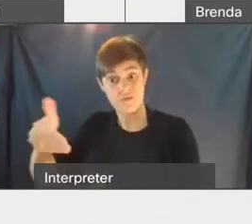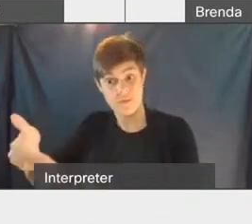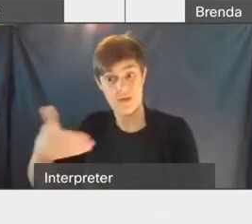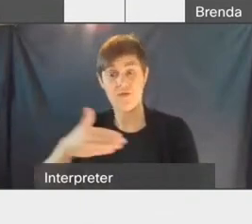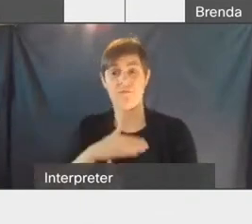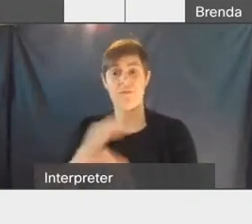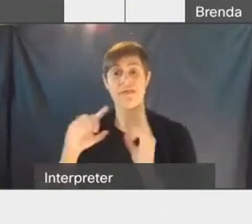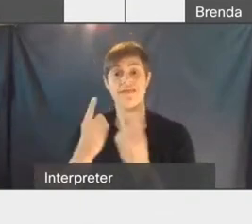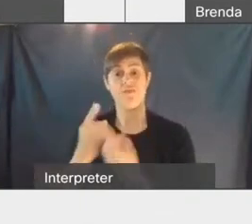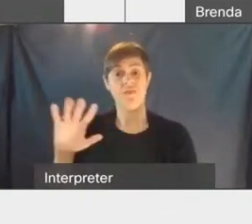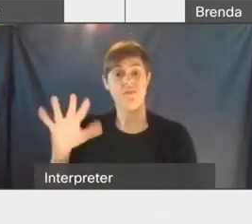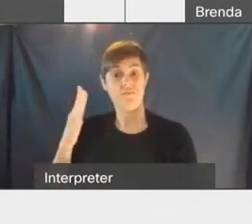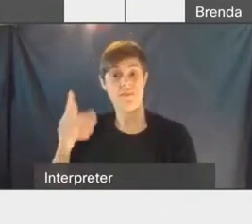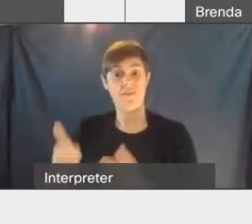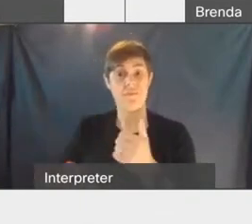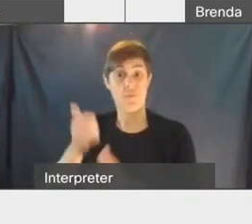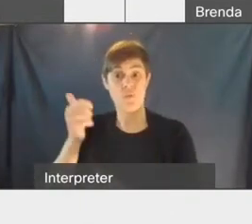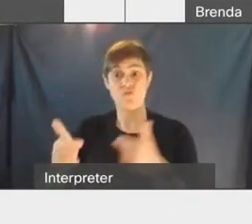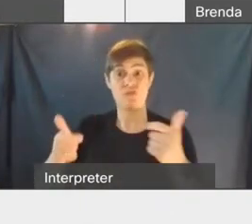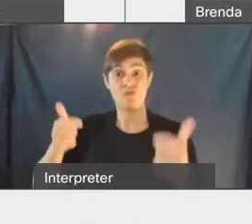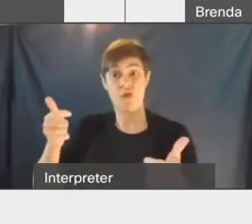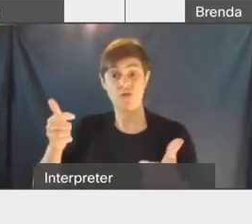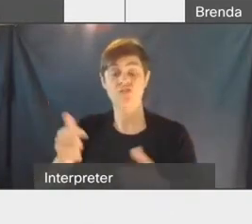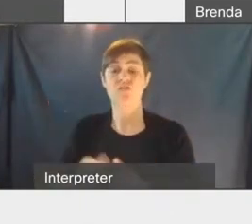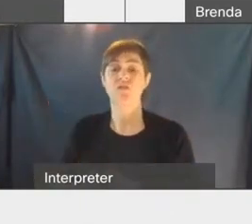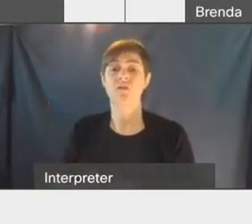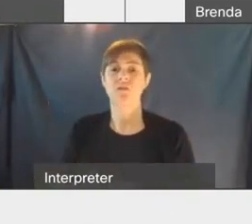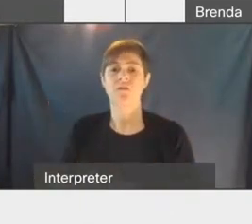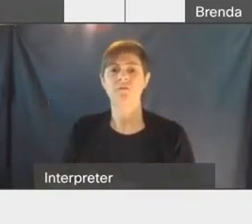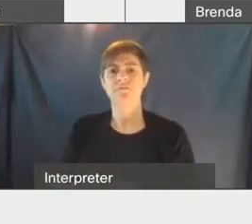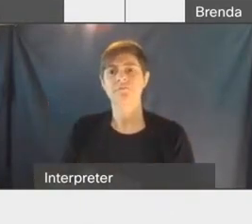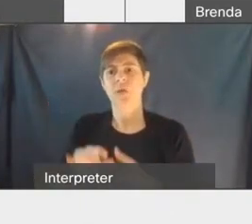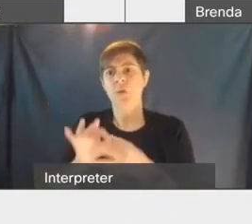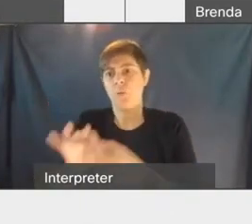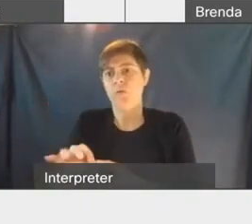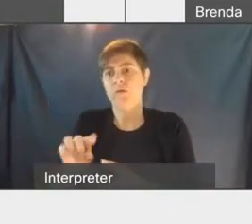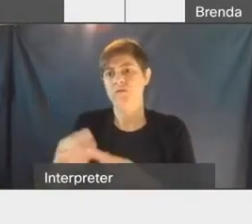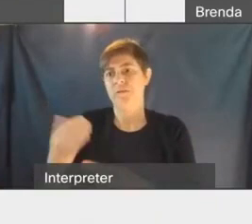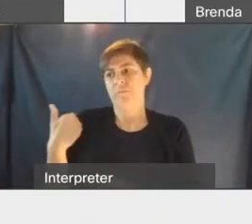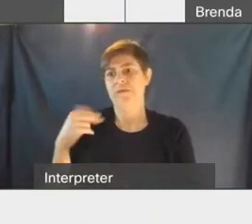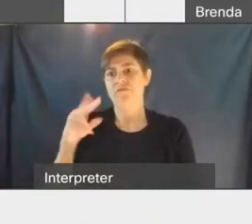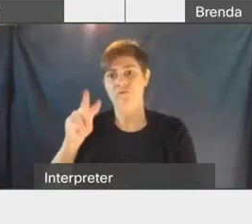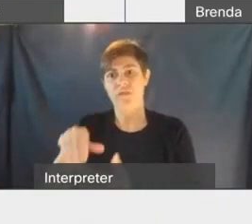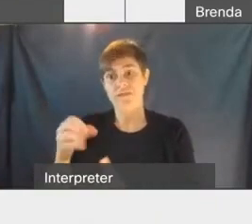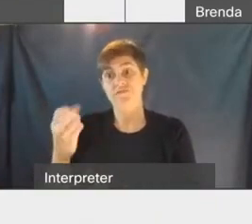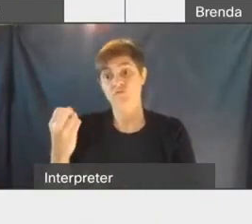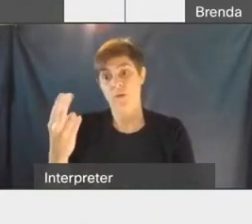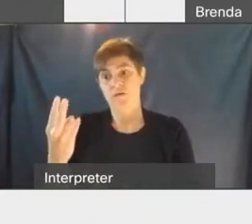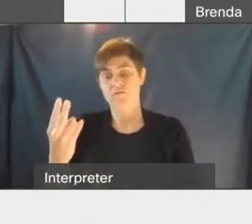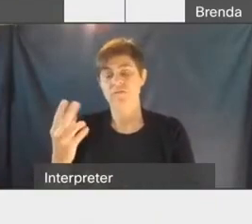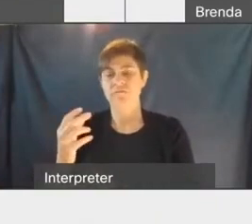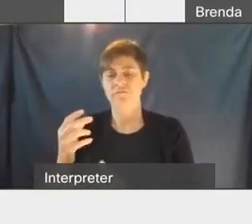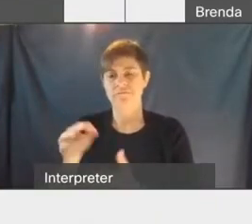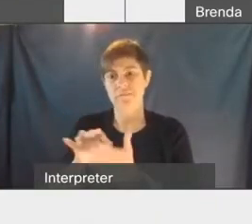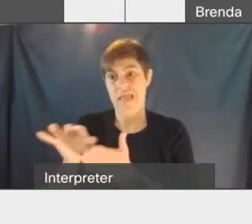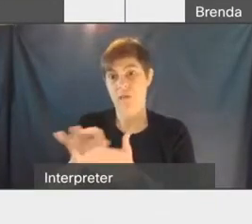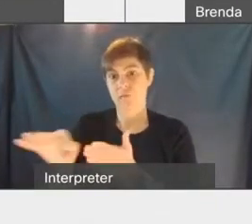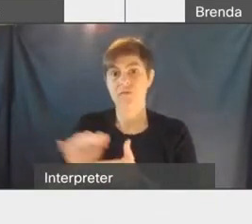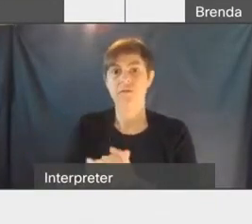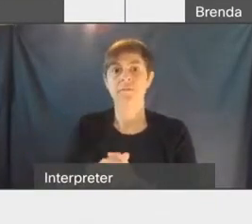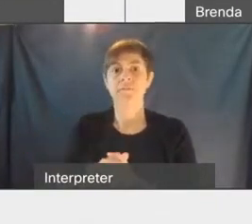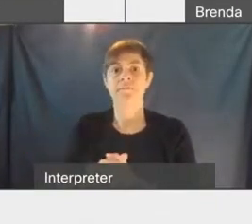5th largest according to 2012 redistricting at 71,540. The